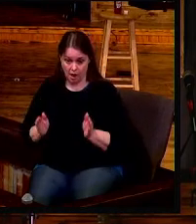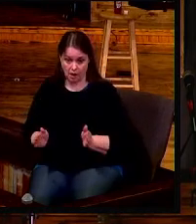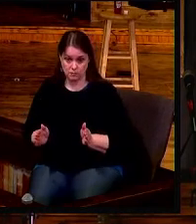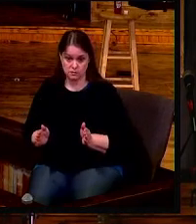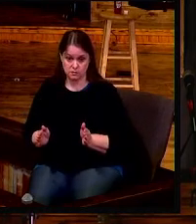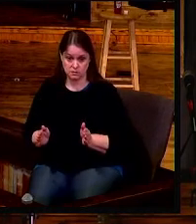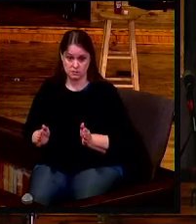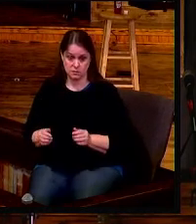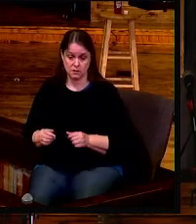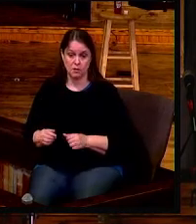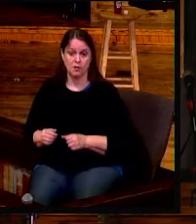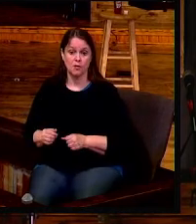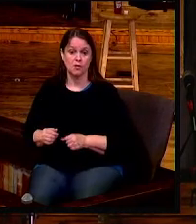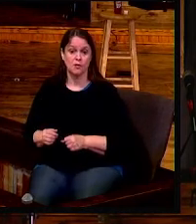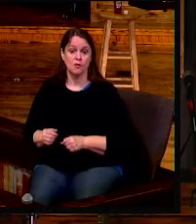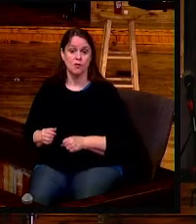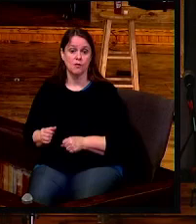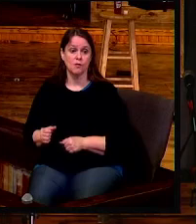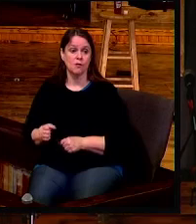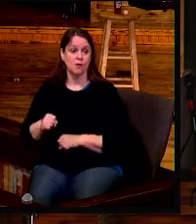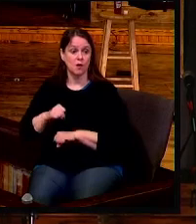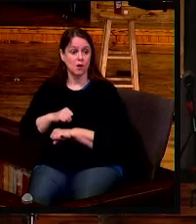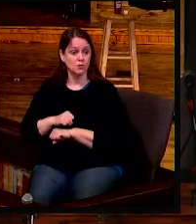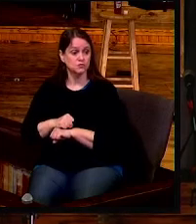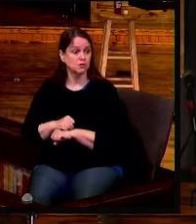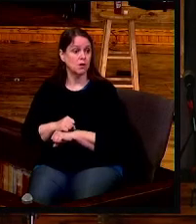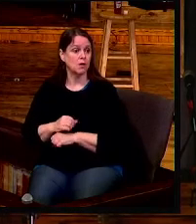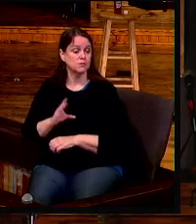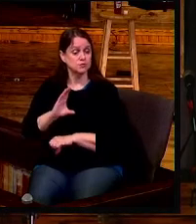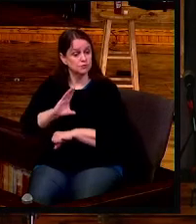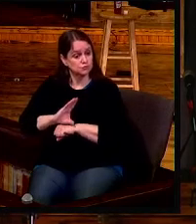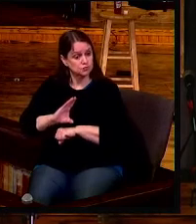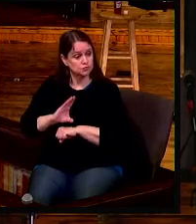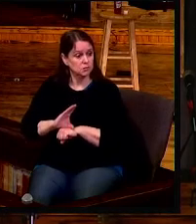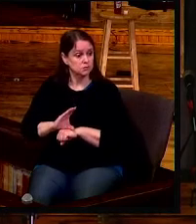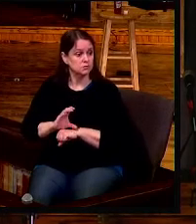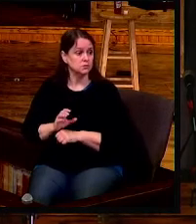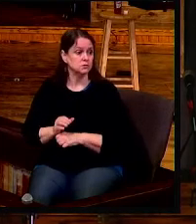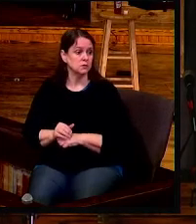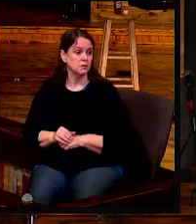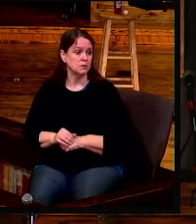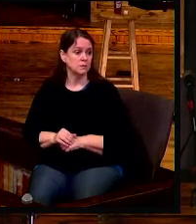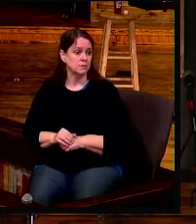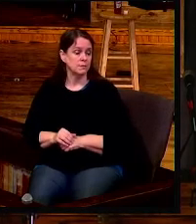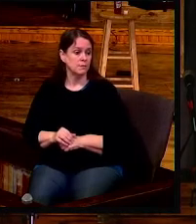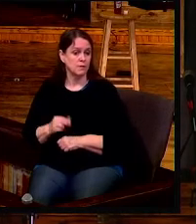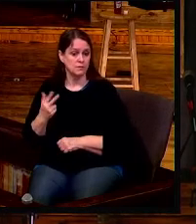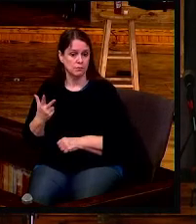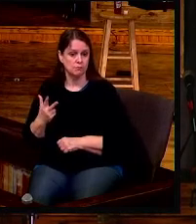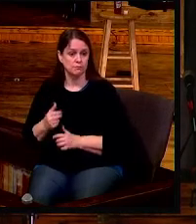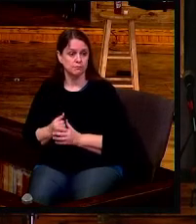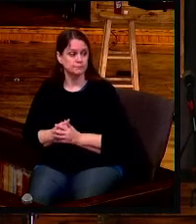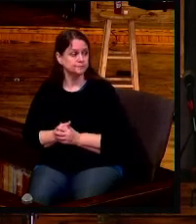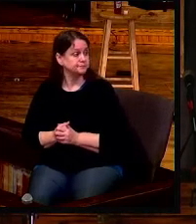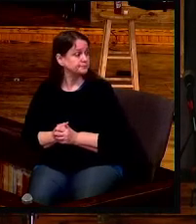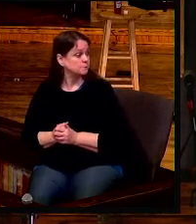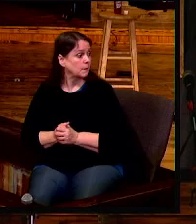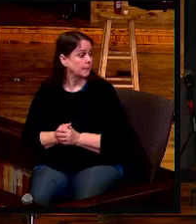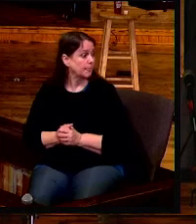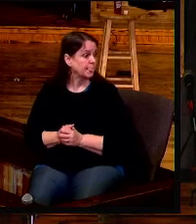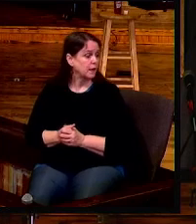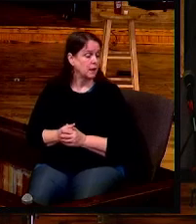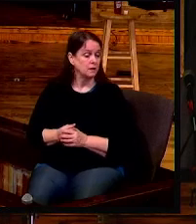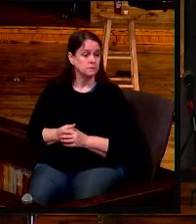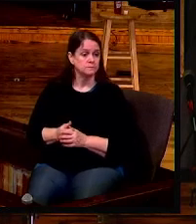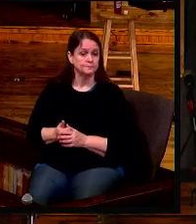your place of employment is another world. Church is a third world. In this world here, everybody walks in the door,